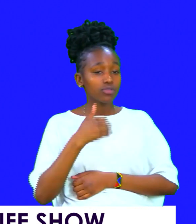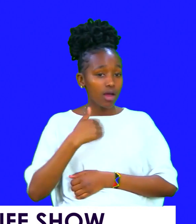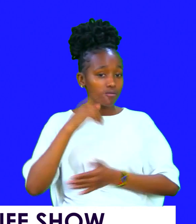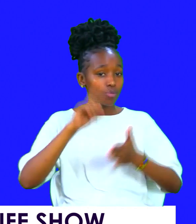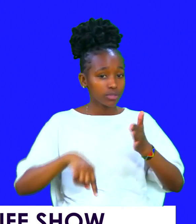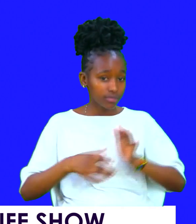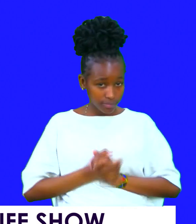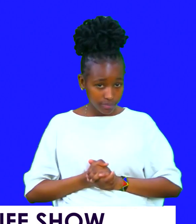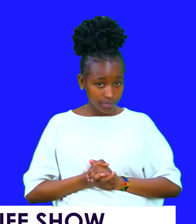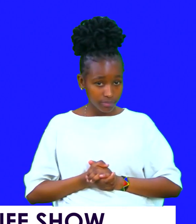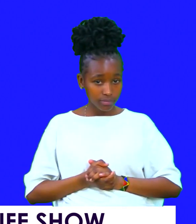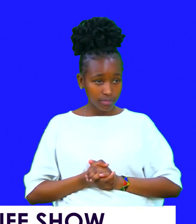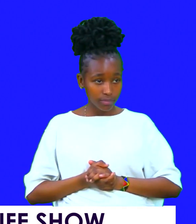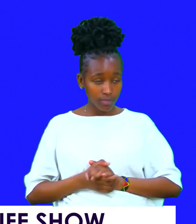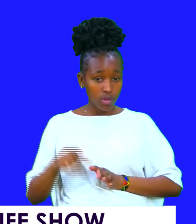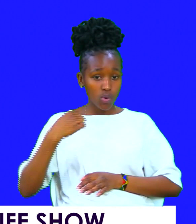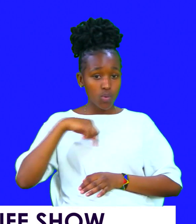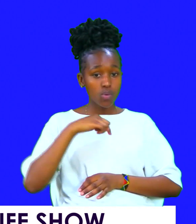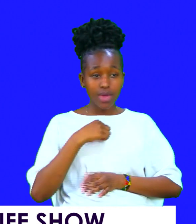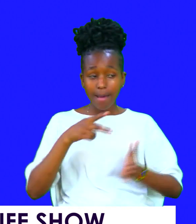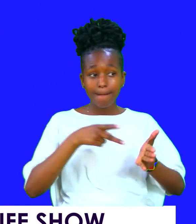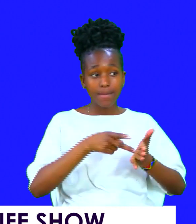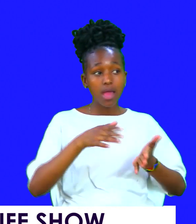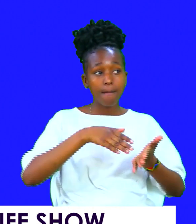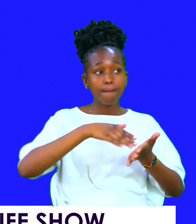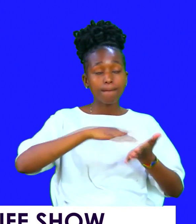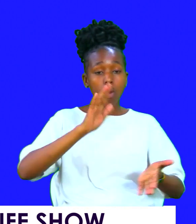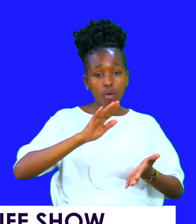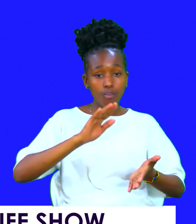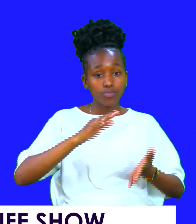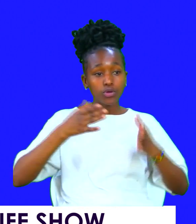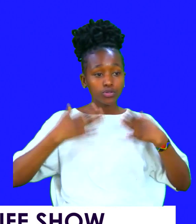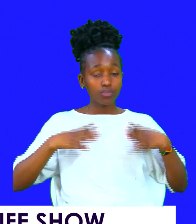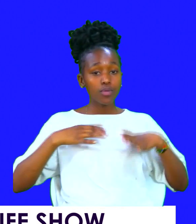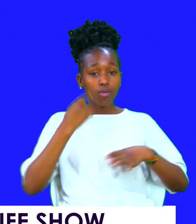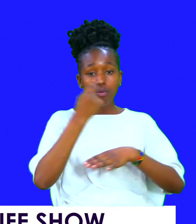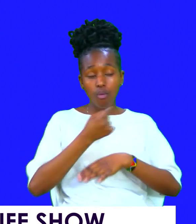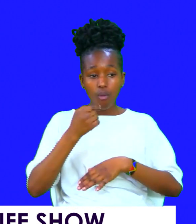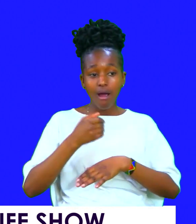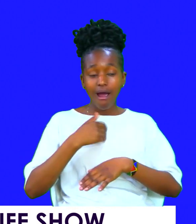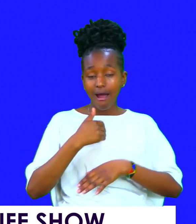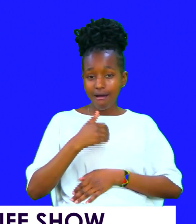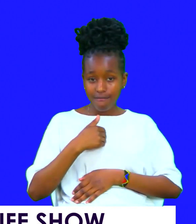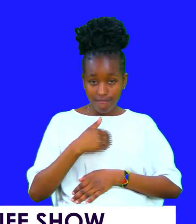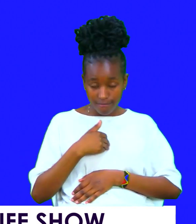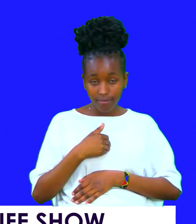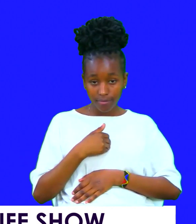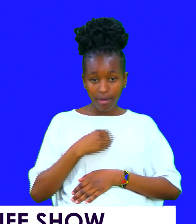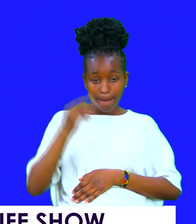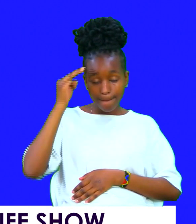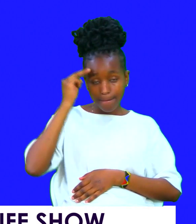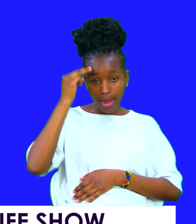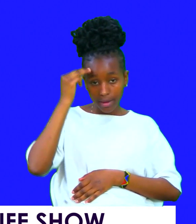that we pay more to the people who are the minds